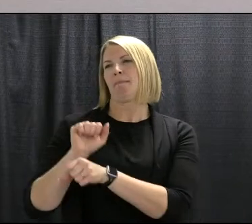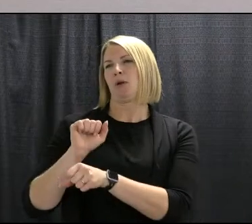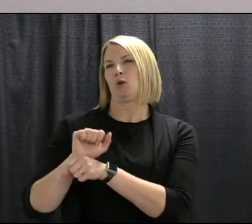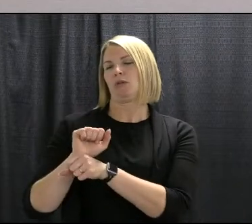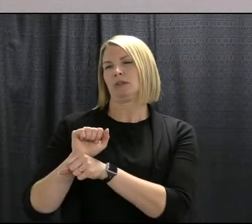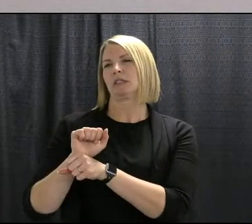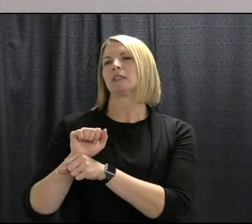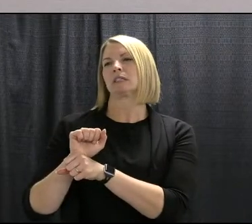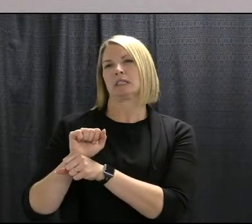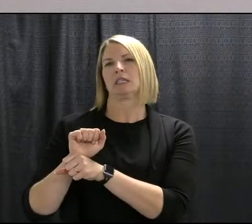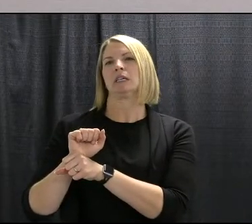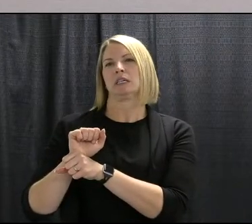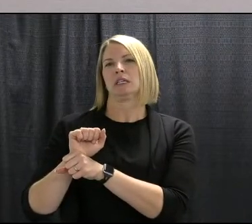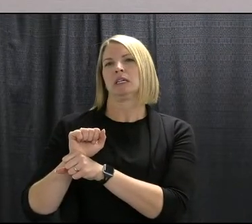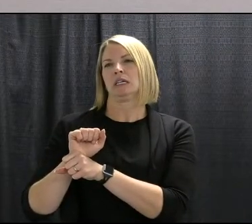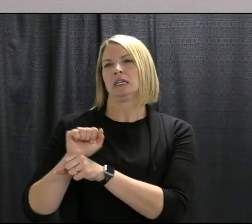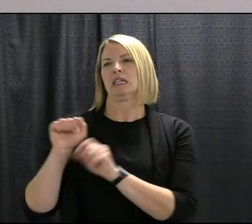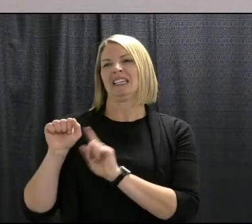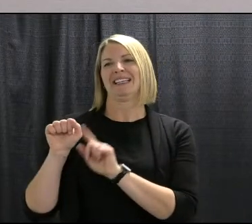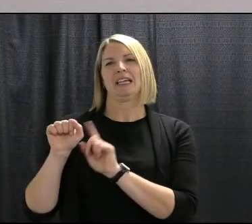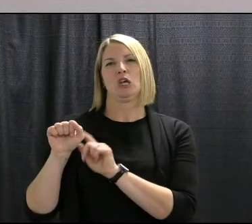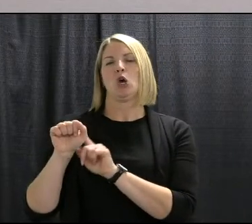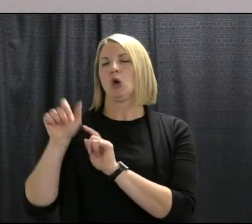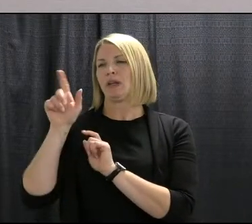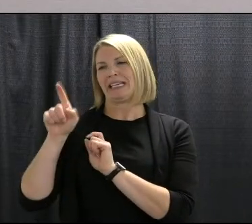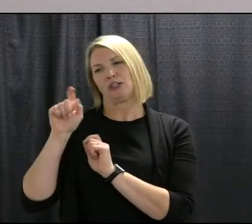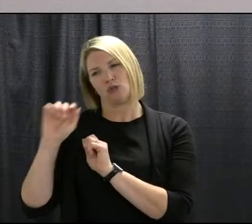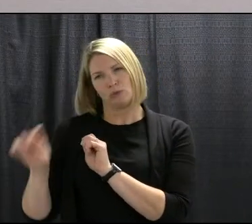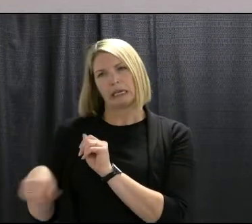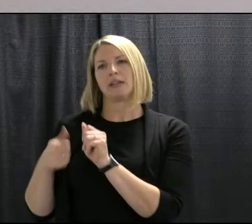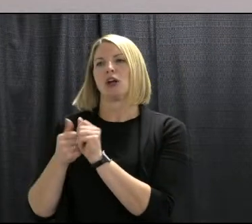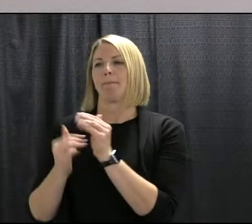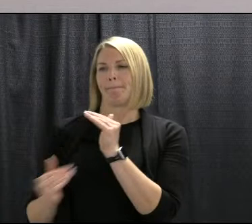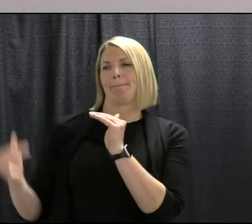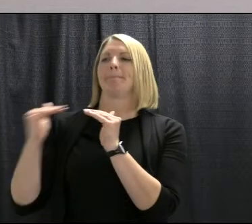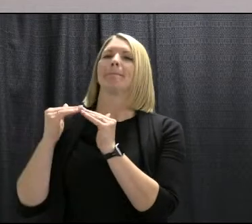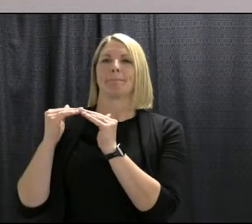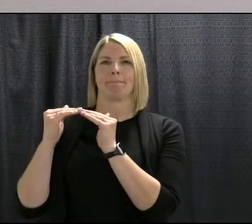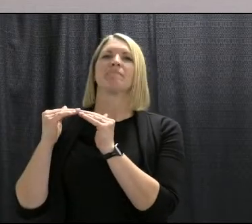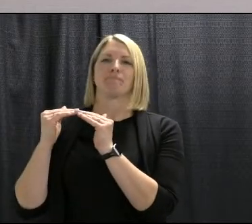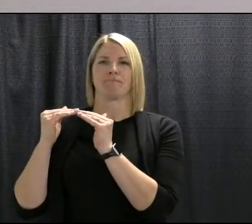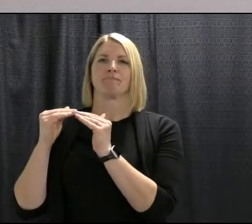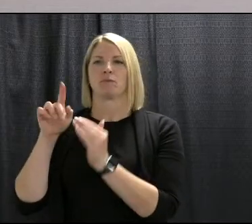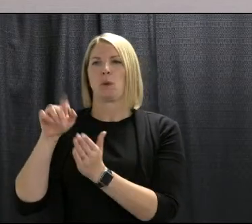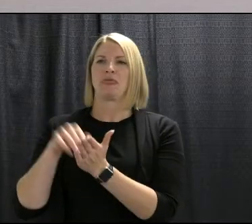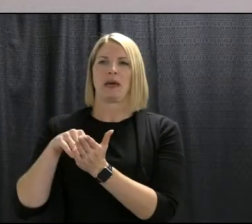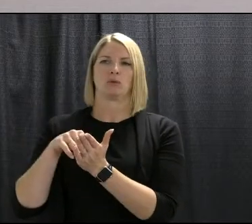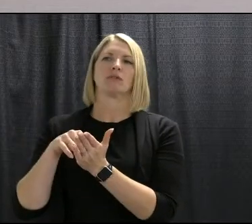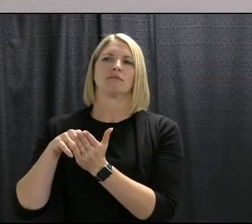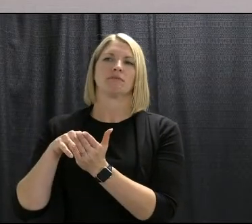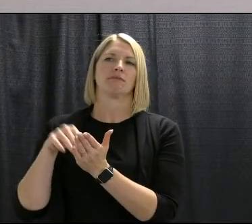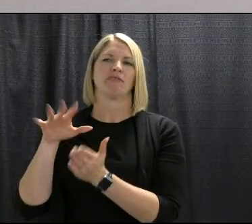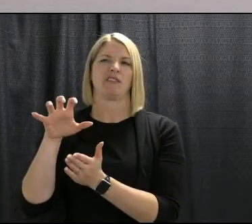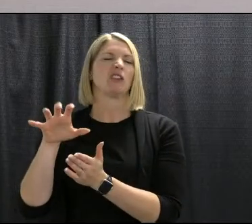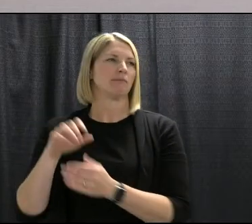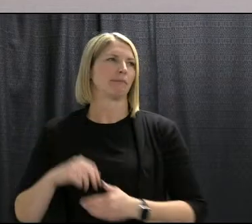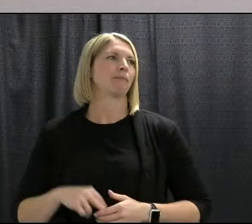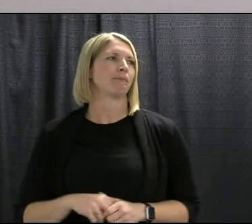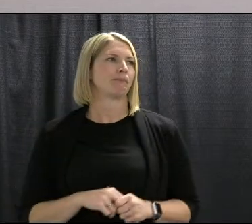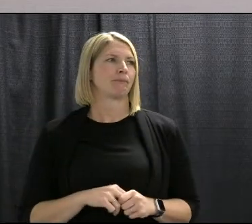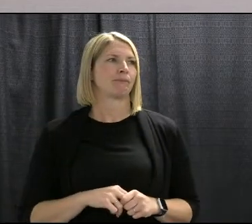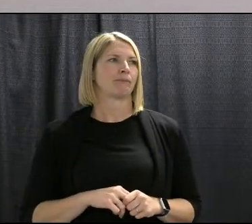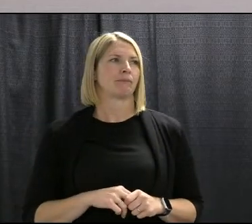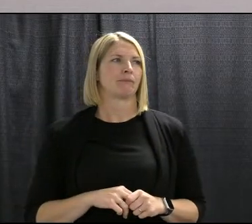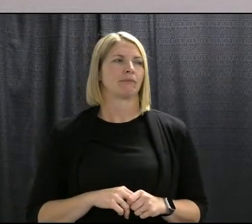employees are under that HAY management system. So again, that's roughly the 15%. Why haven't